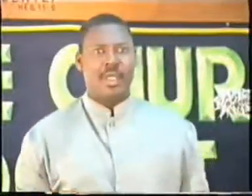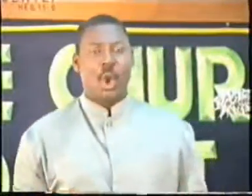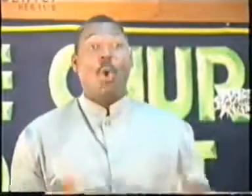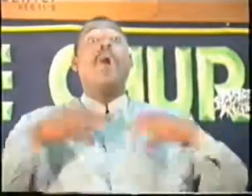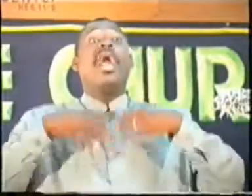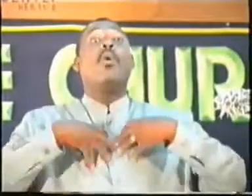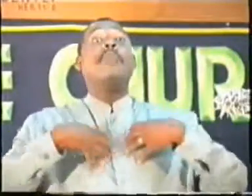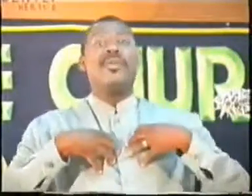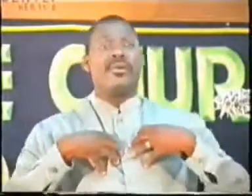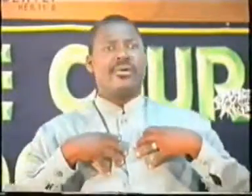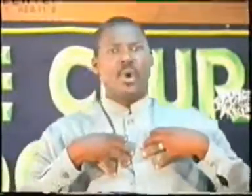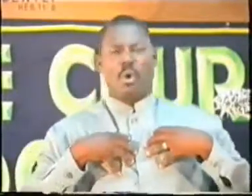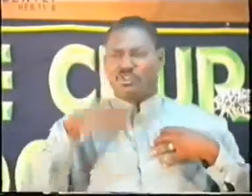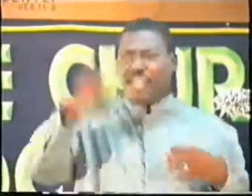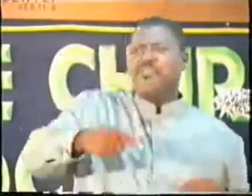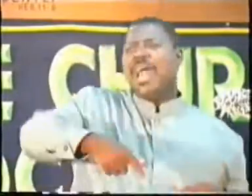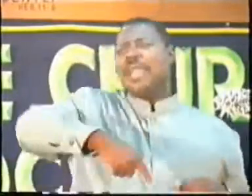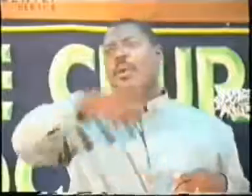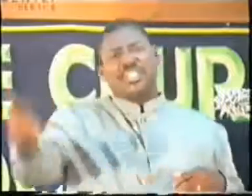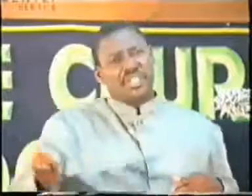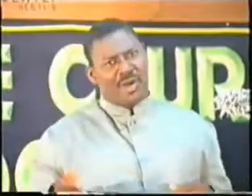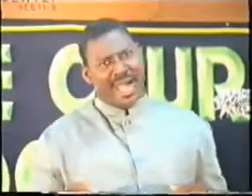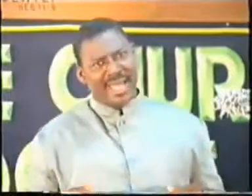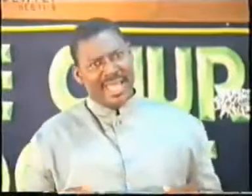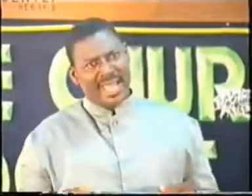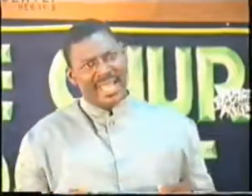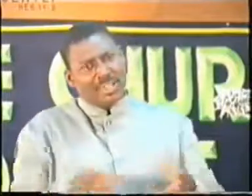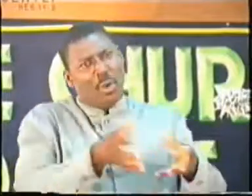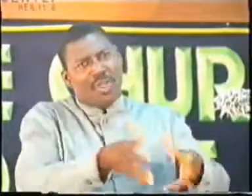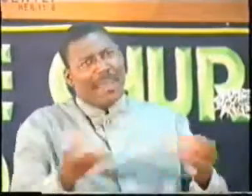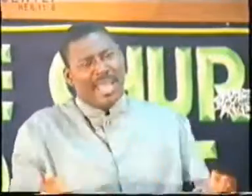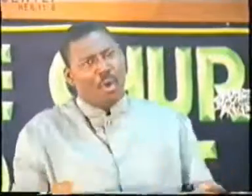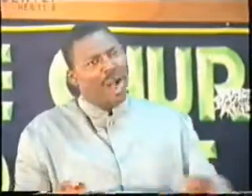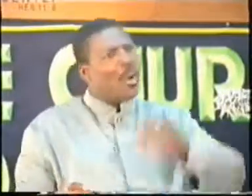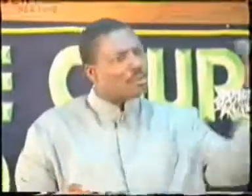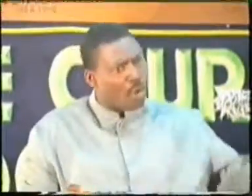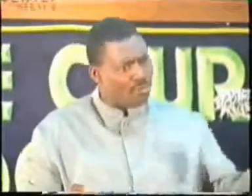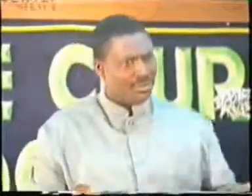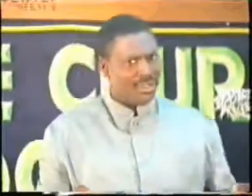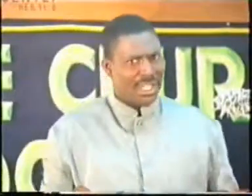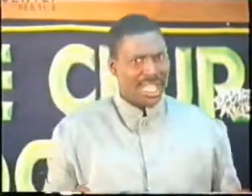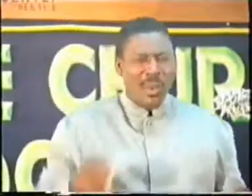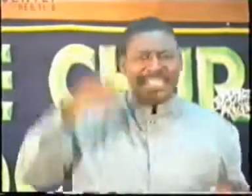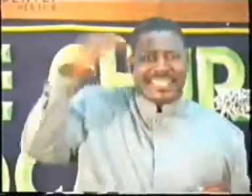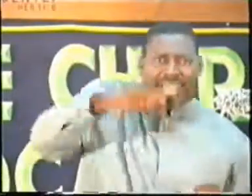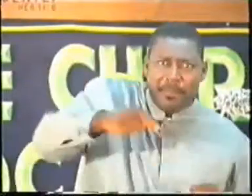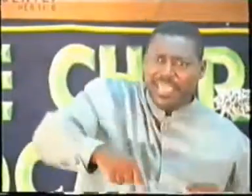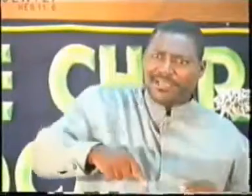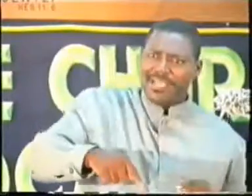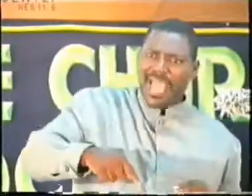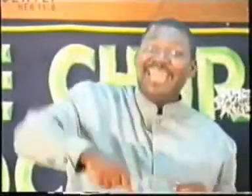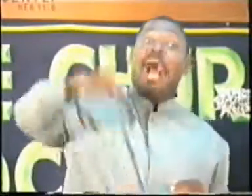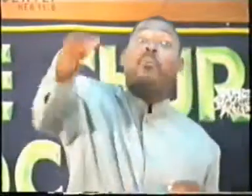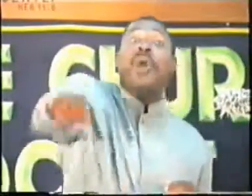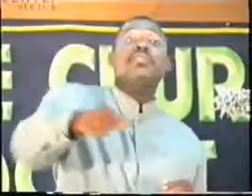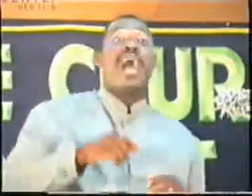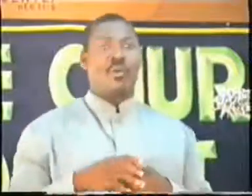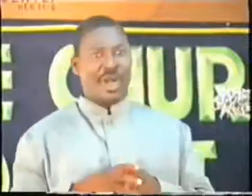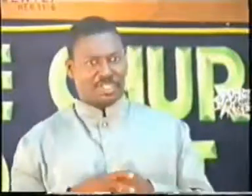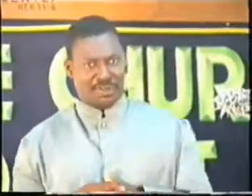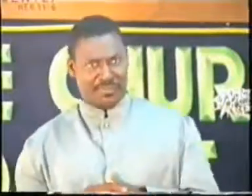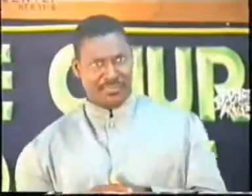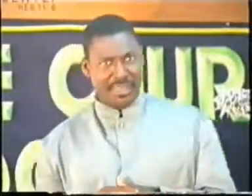sɛ wɔn a ɛwɔ bie no wɔhwɛ ne nua a ne ho akyere no a ne sɛ wɔwɔ adwapadeɛ bi wɔ hɔ a na wɔtɔn na wɔde sika no bi ɛde aboa